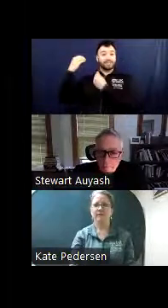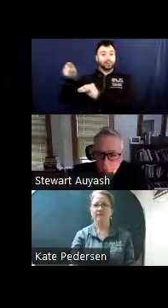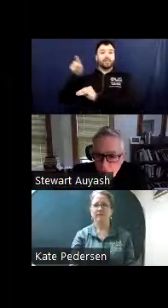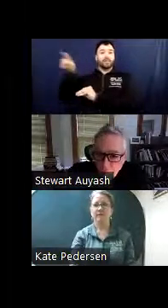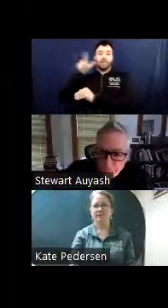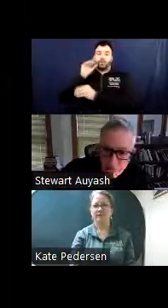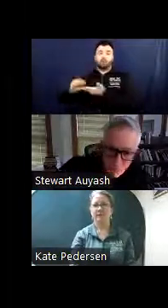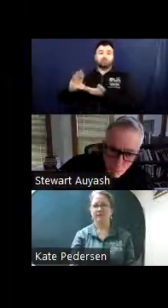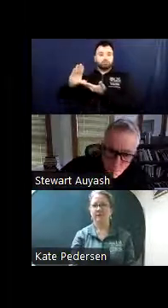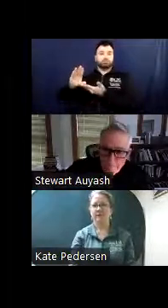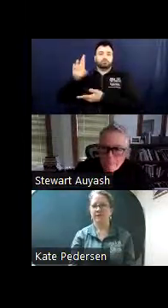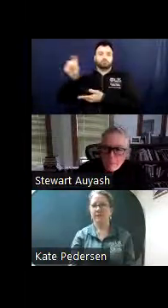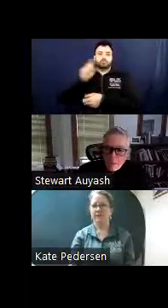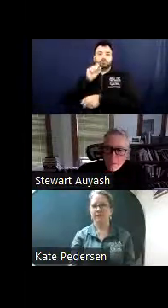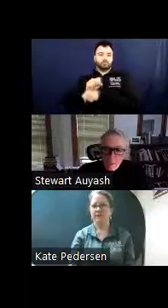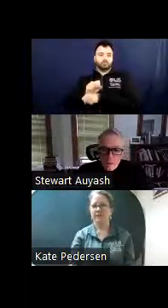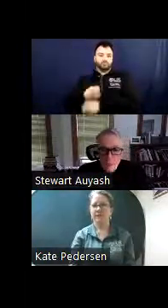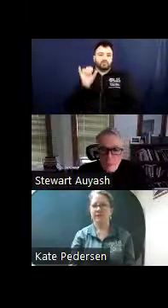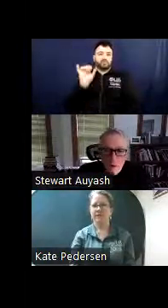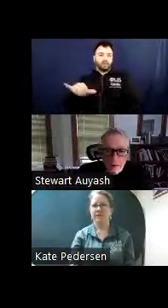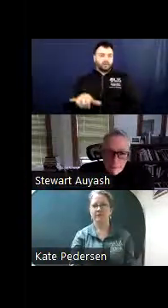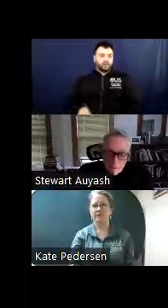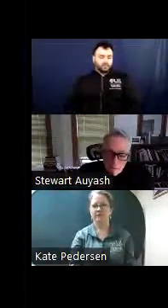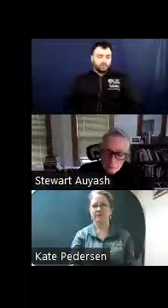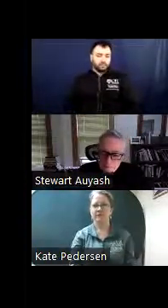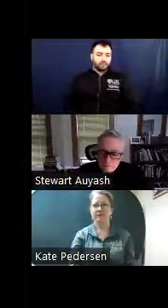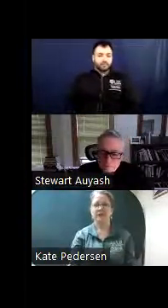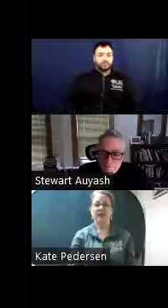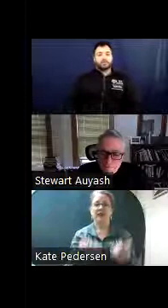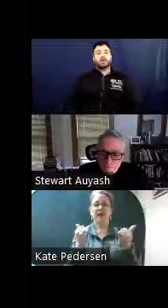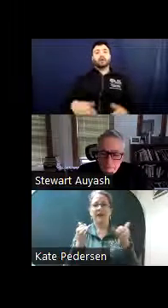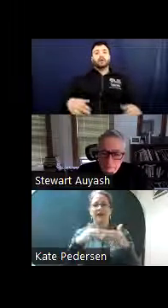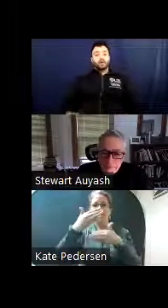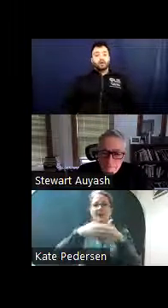Now, going on to the next war, the war on alcohol.